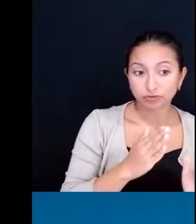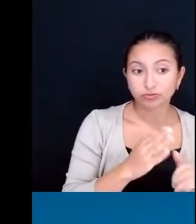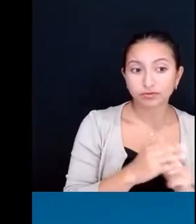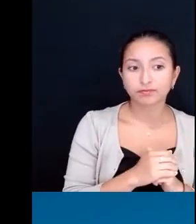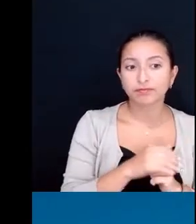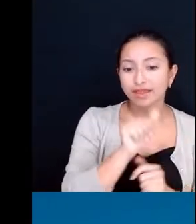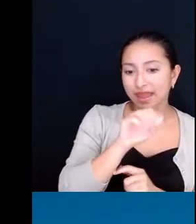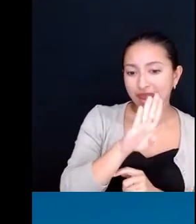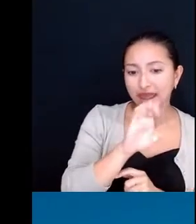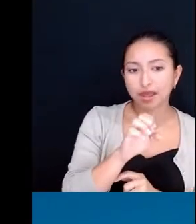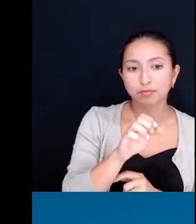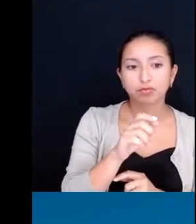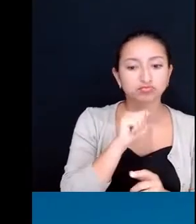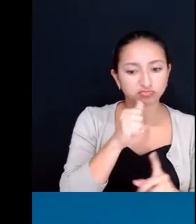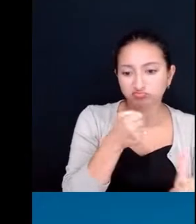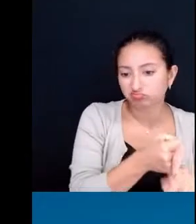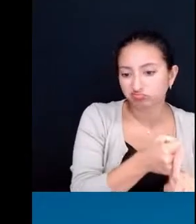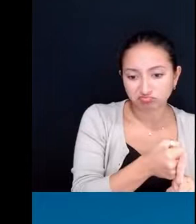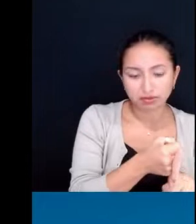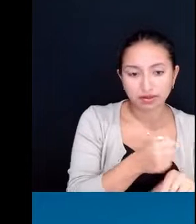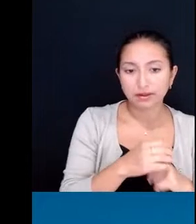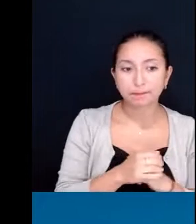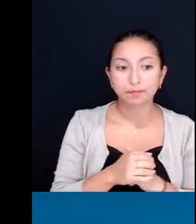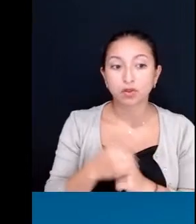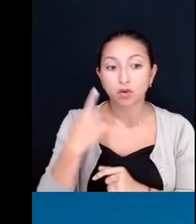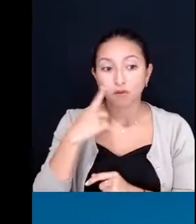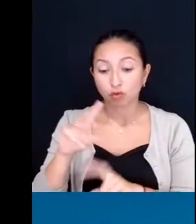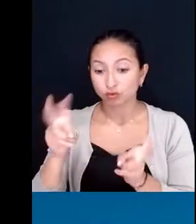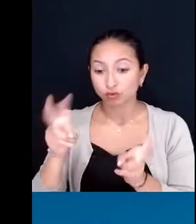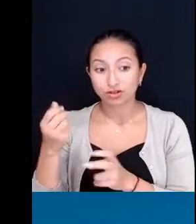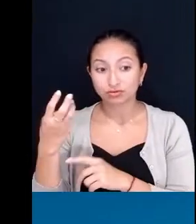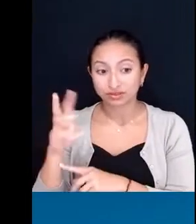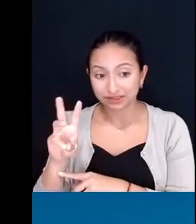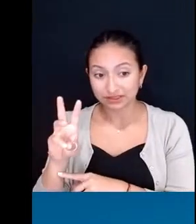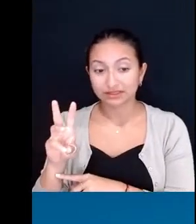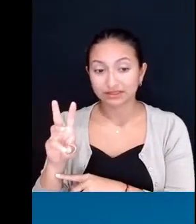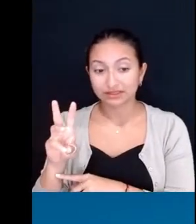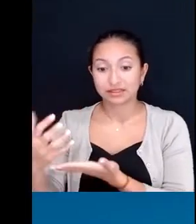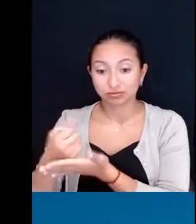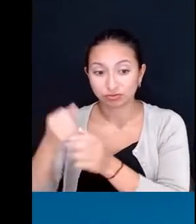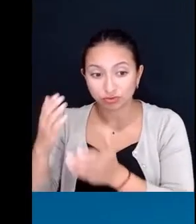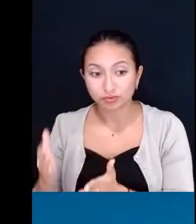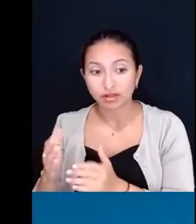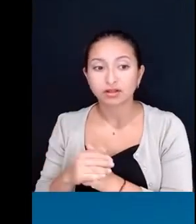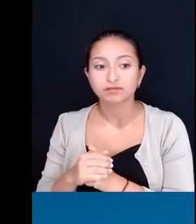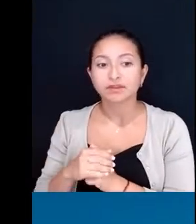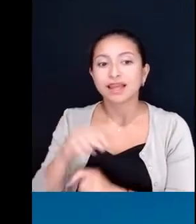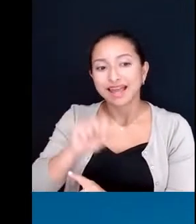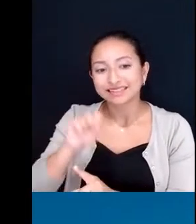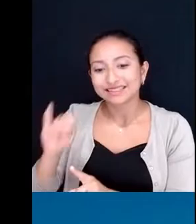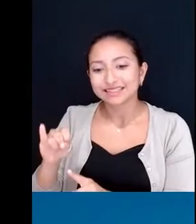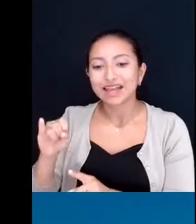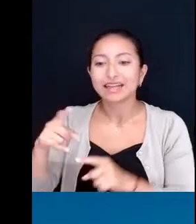amount. For Title 16 recipients, since SSI is a means tested, ABLE accounts, ABLE